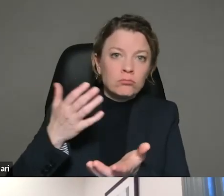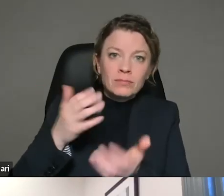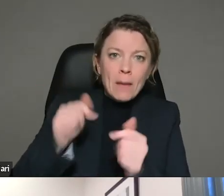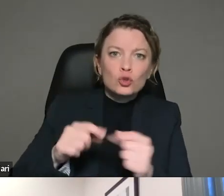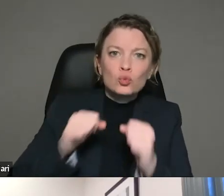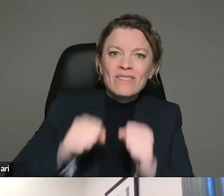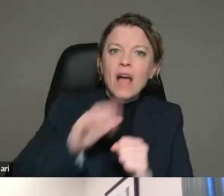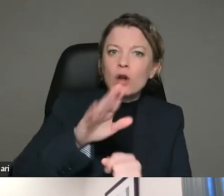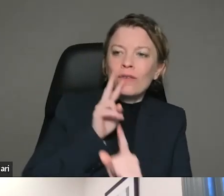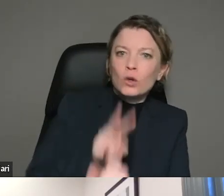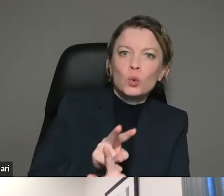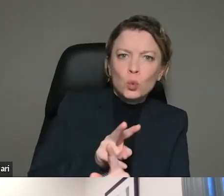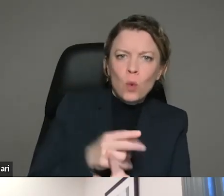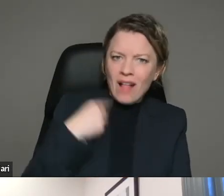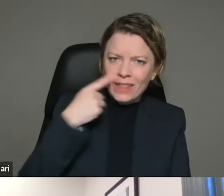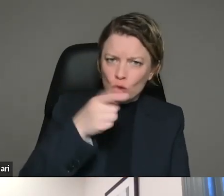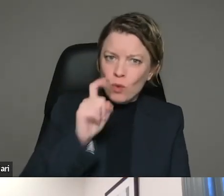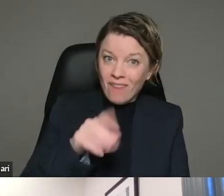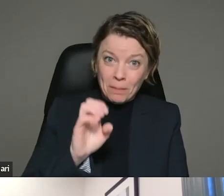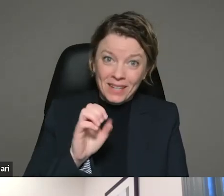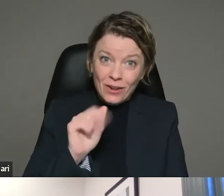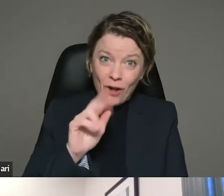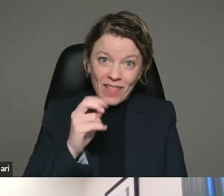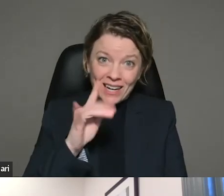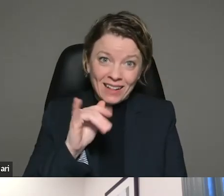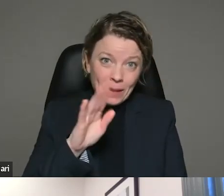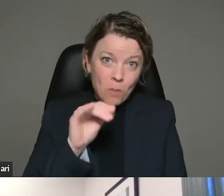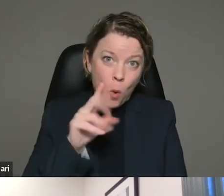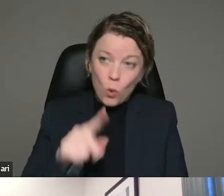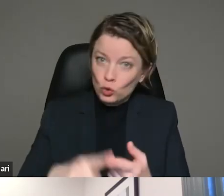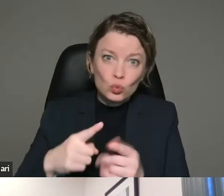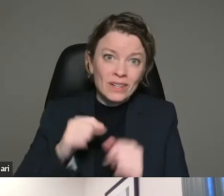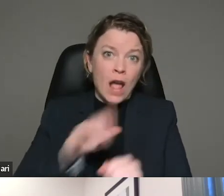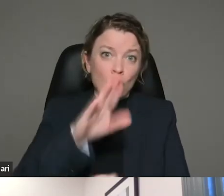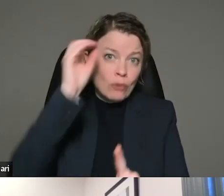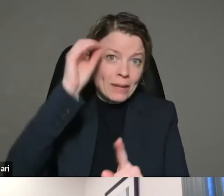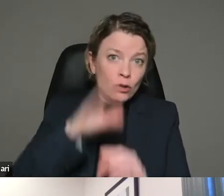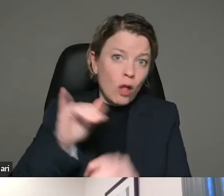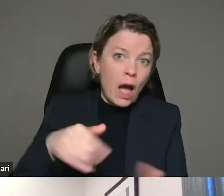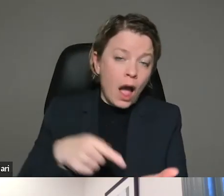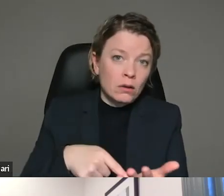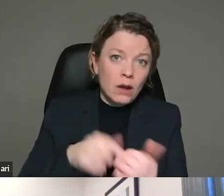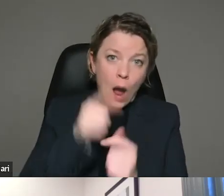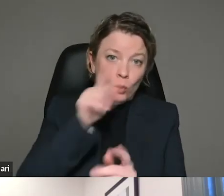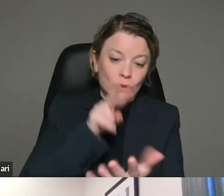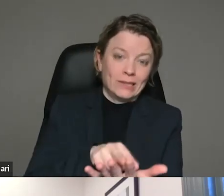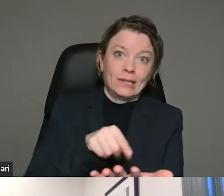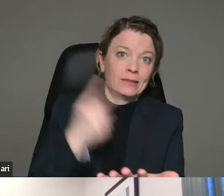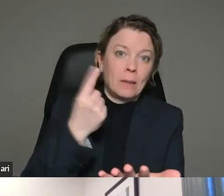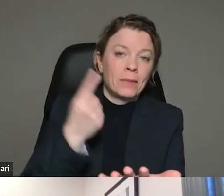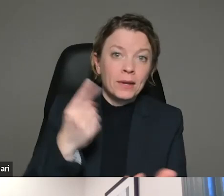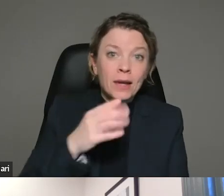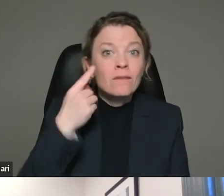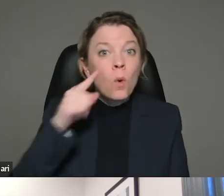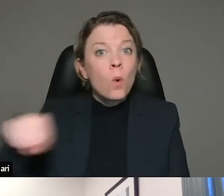view, I think you do have to be authentically bold to be able to defend your opinions. And for all the students